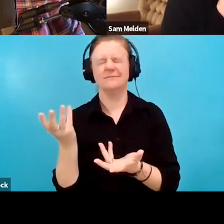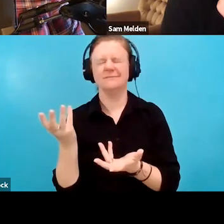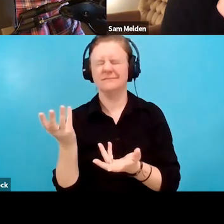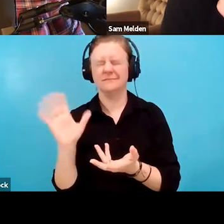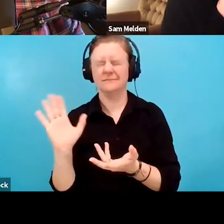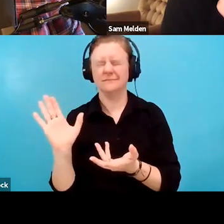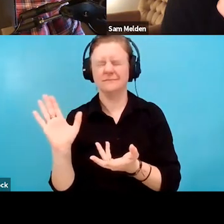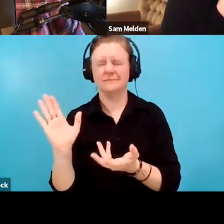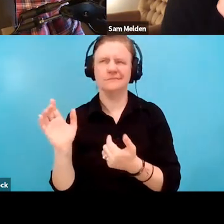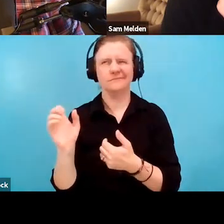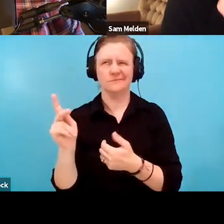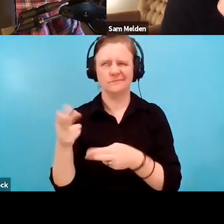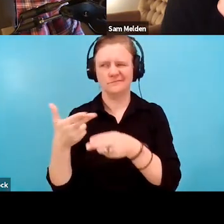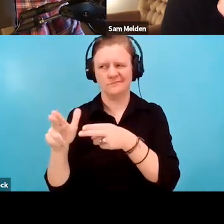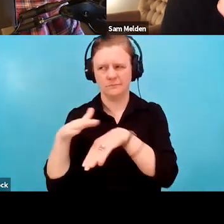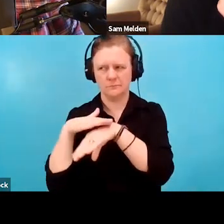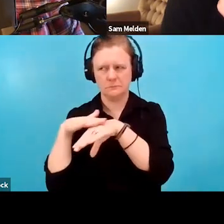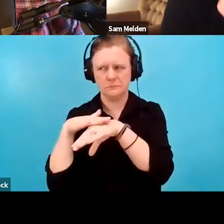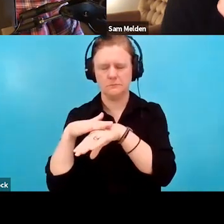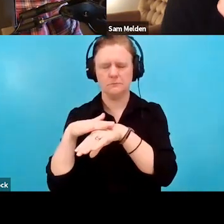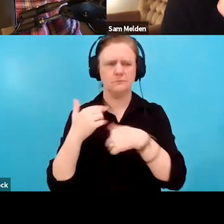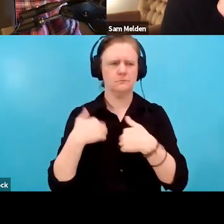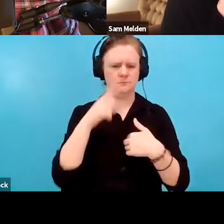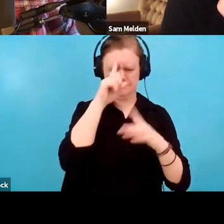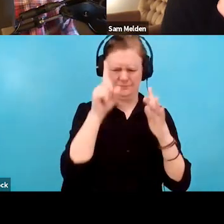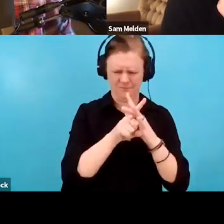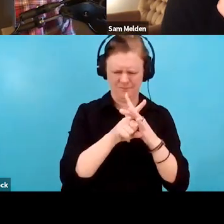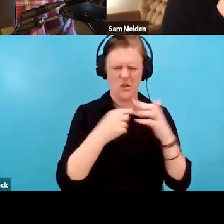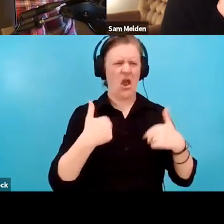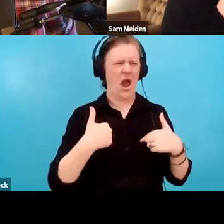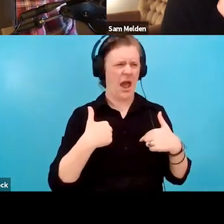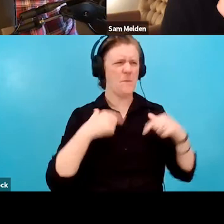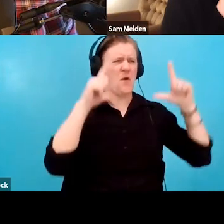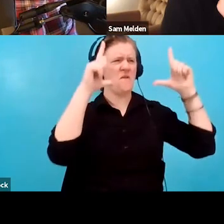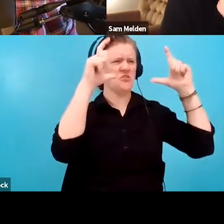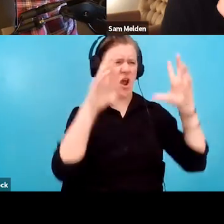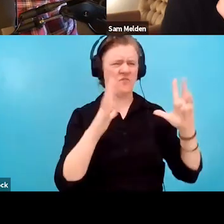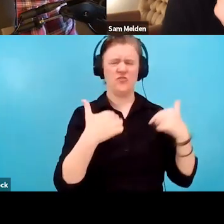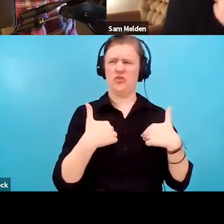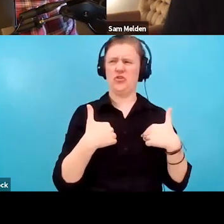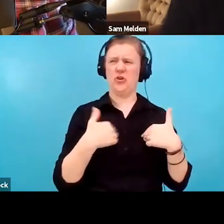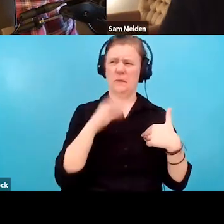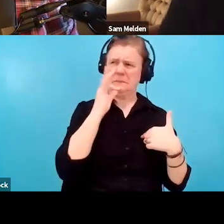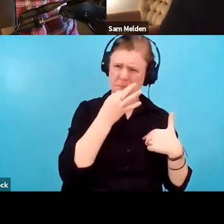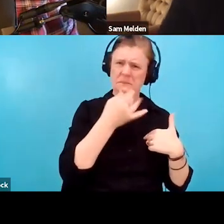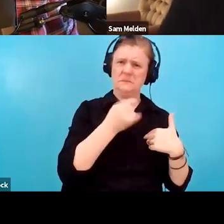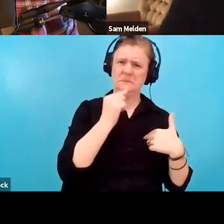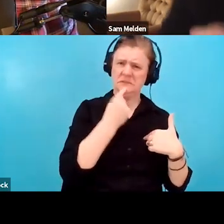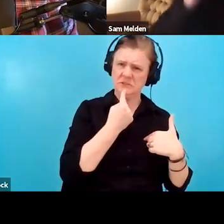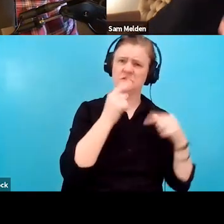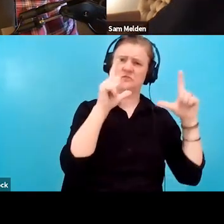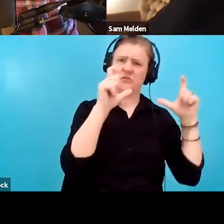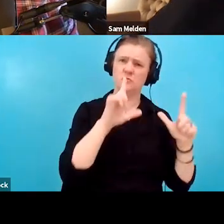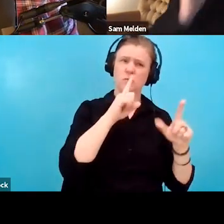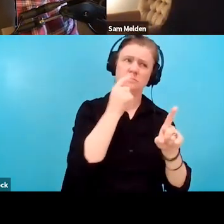me is that, I mean, I'm a photographer. I take it seriously. I like photography. I think photography is its own art